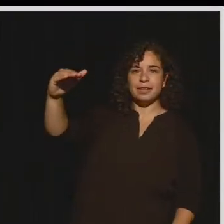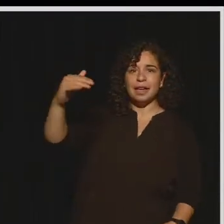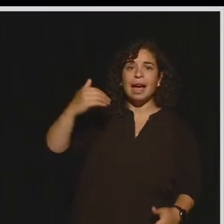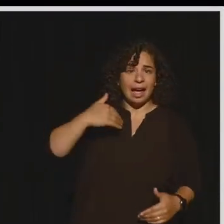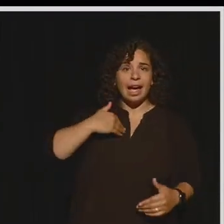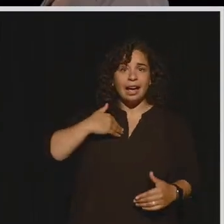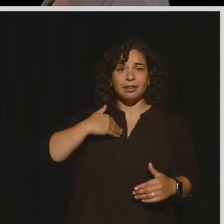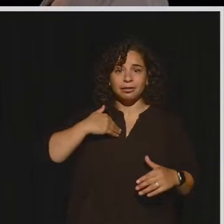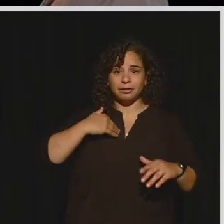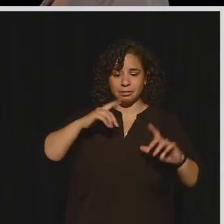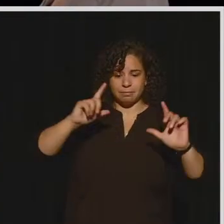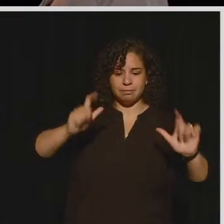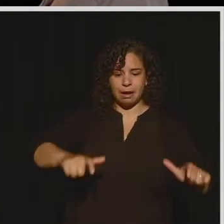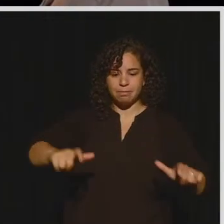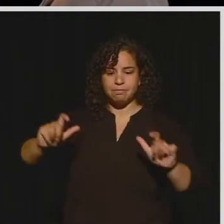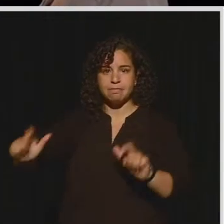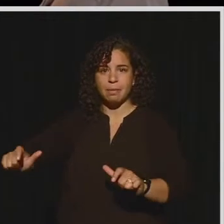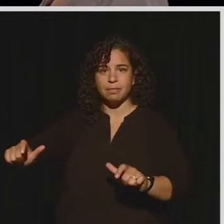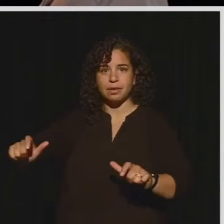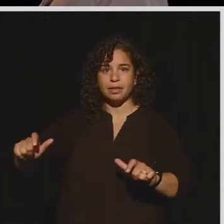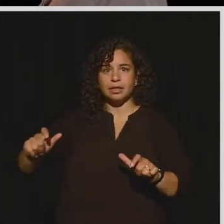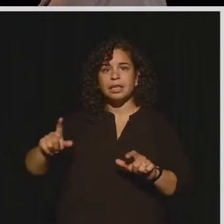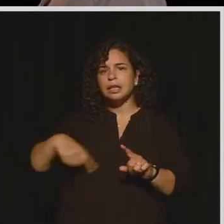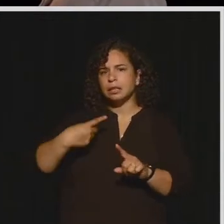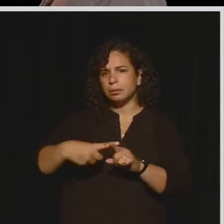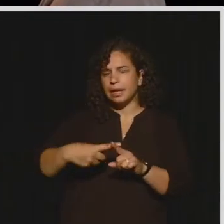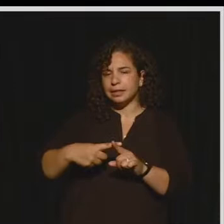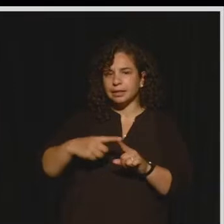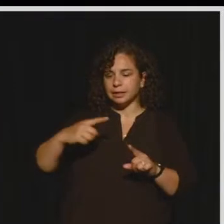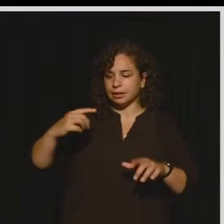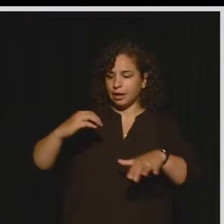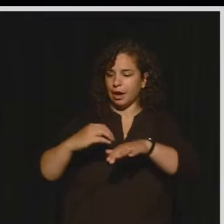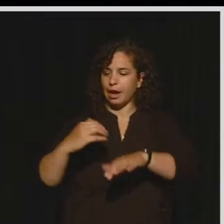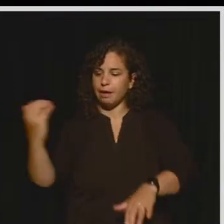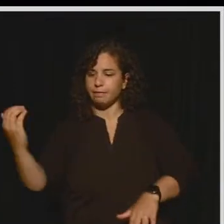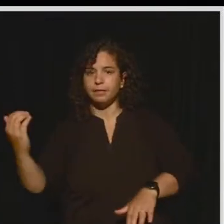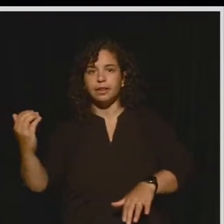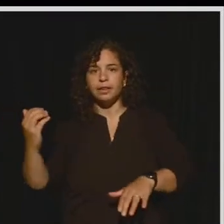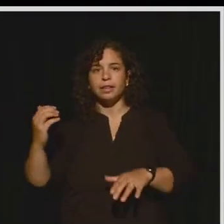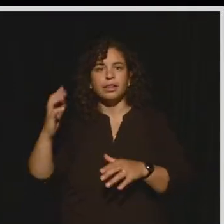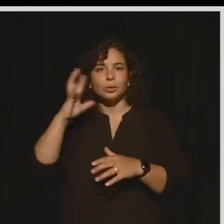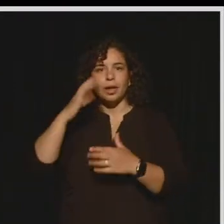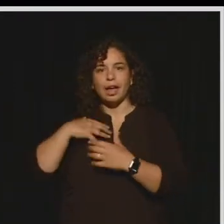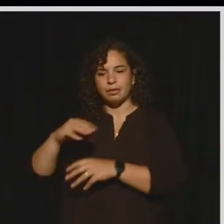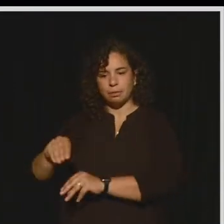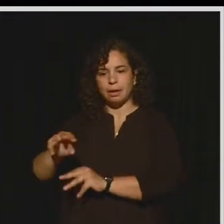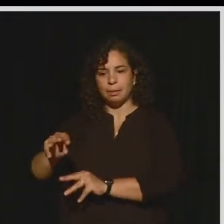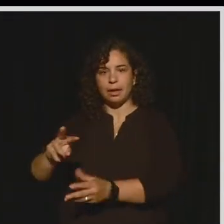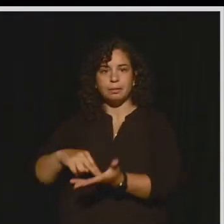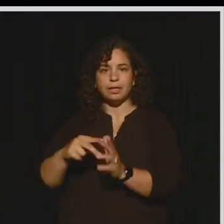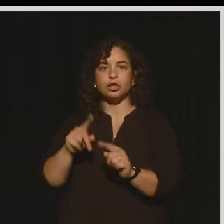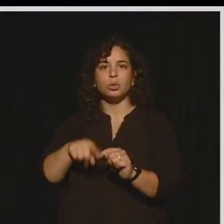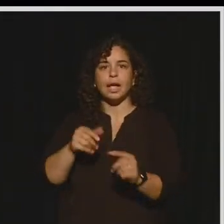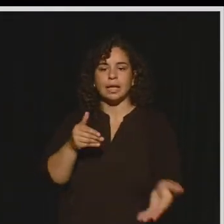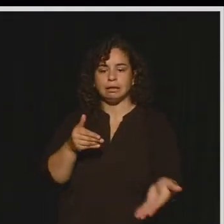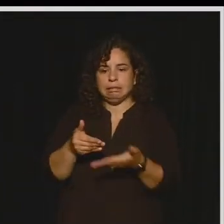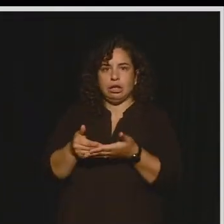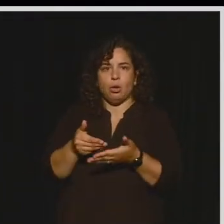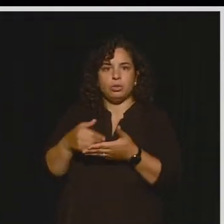becomes the speaker, so you can't dance really too close to the table. And we looked around the room, and I thought,